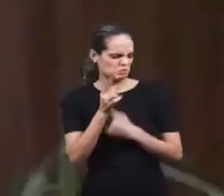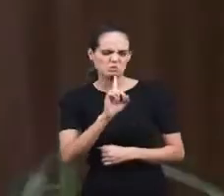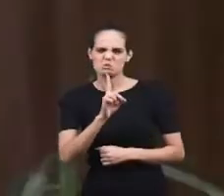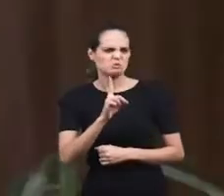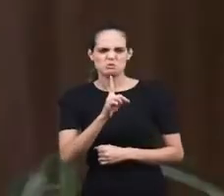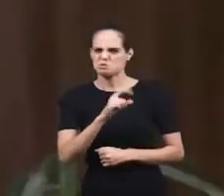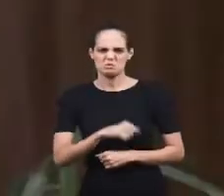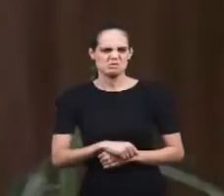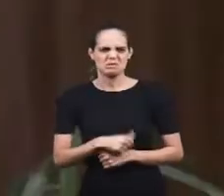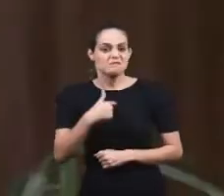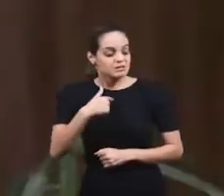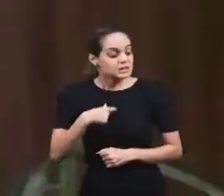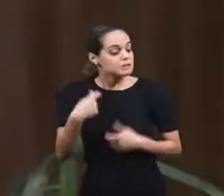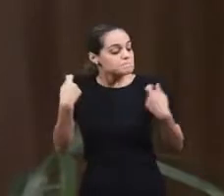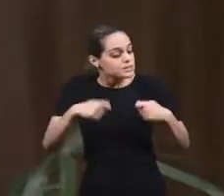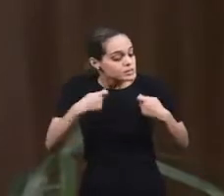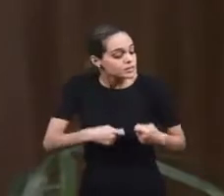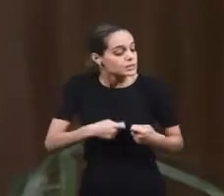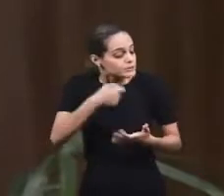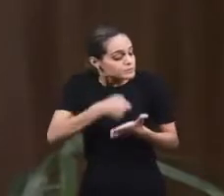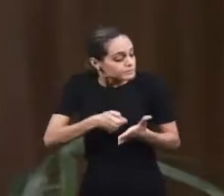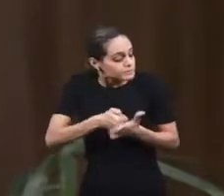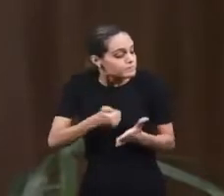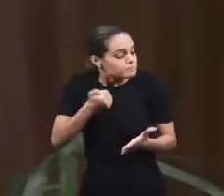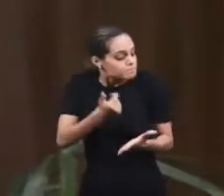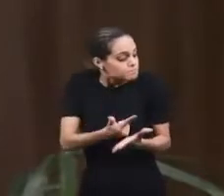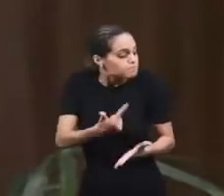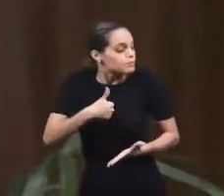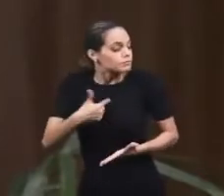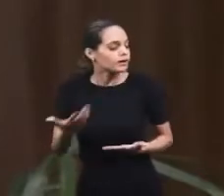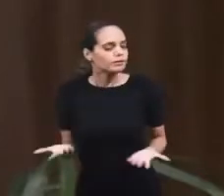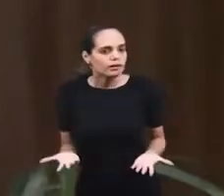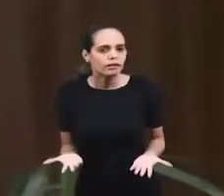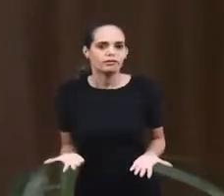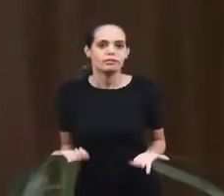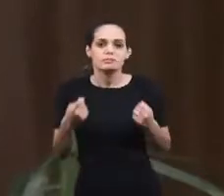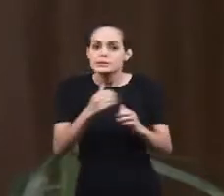one who owed him, the creditor that